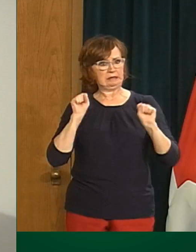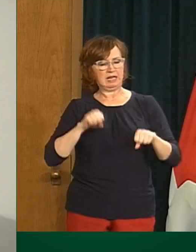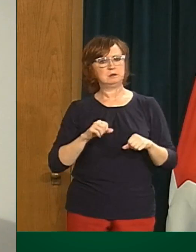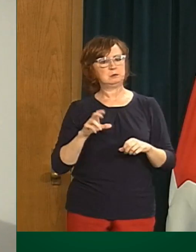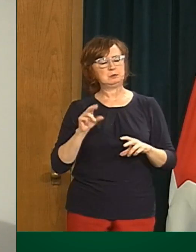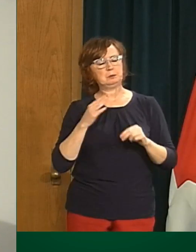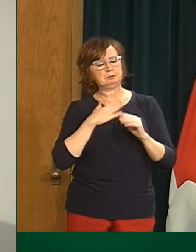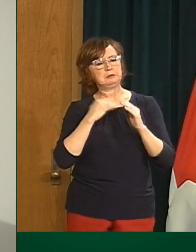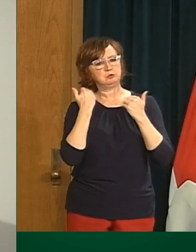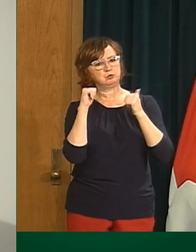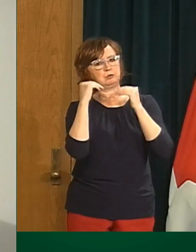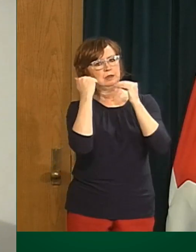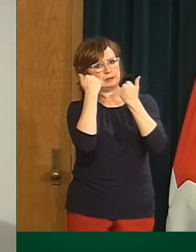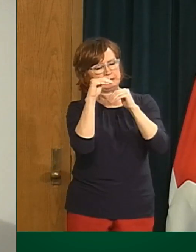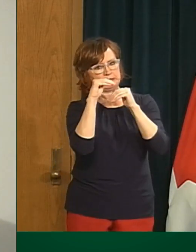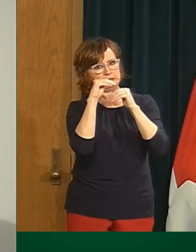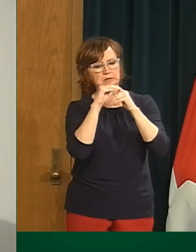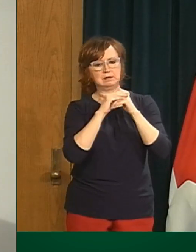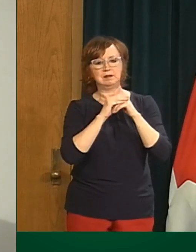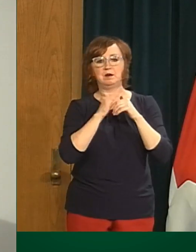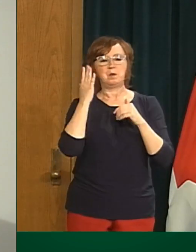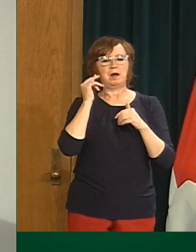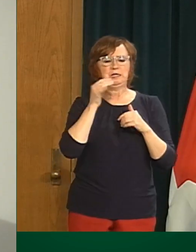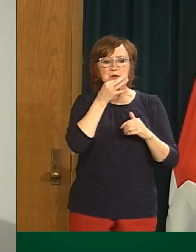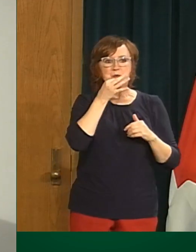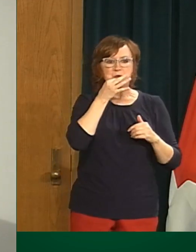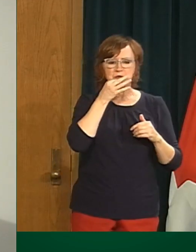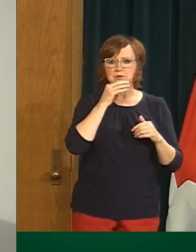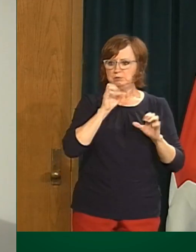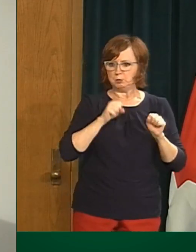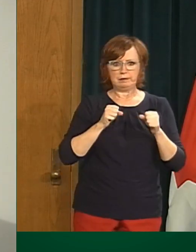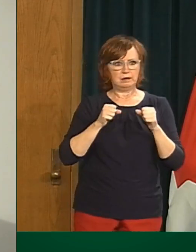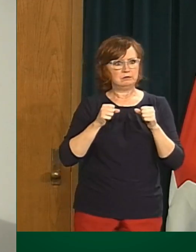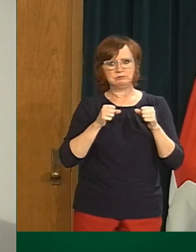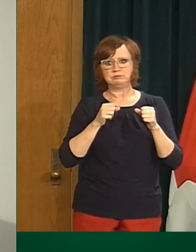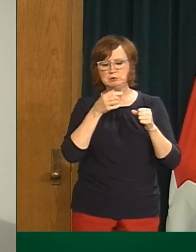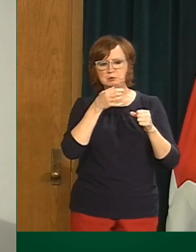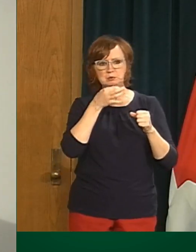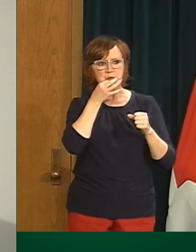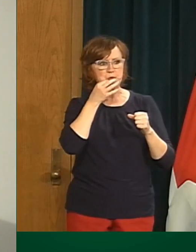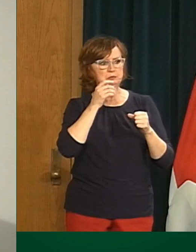the opportunity to go golfing or go for hiking or